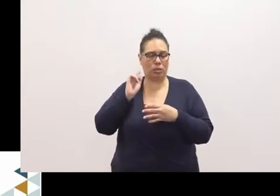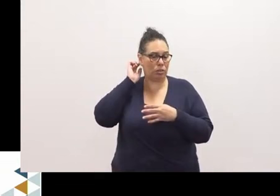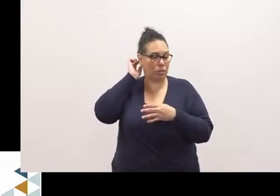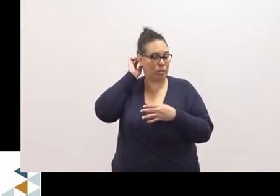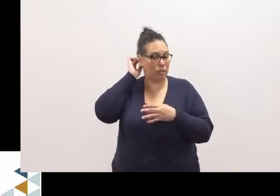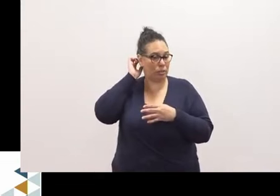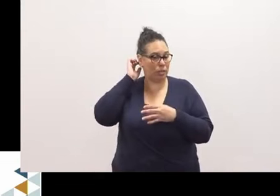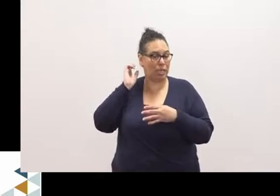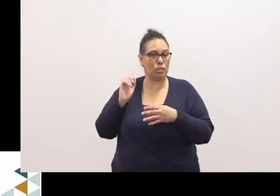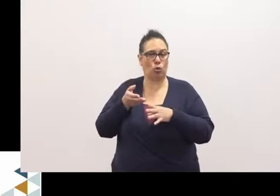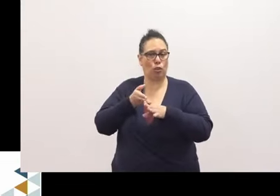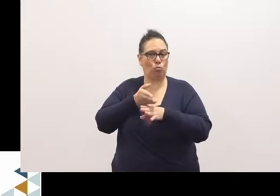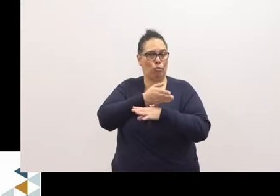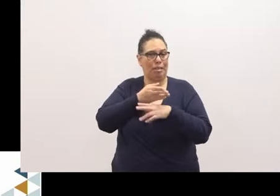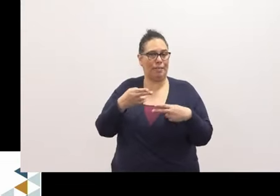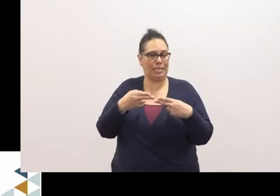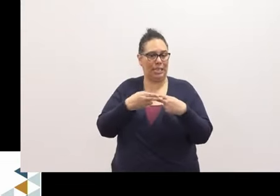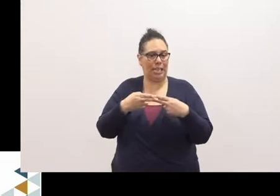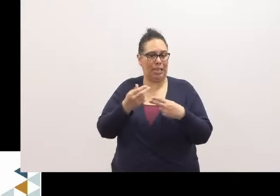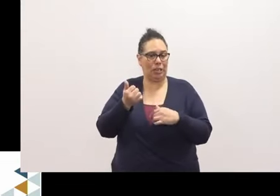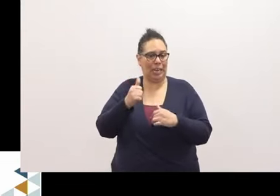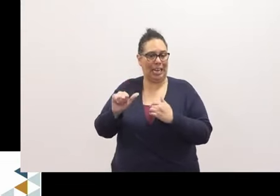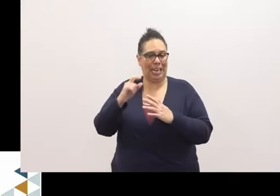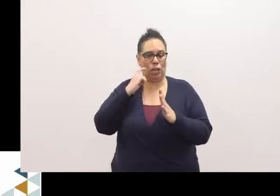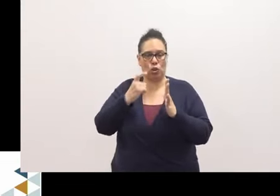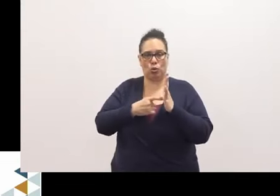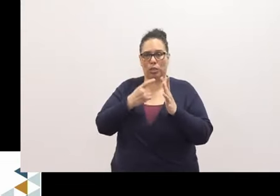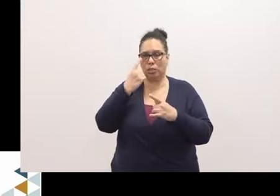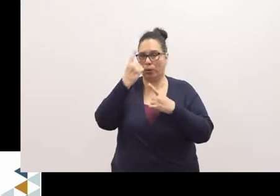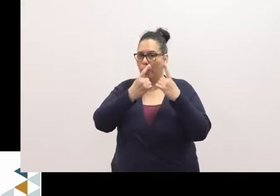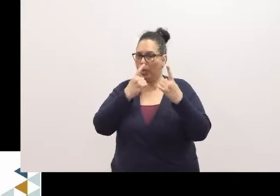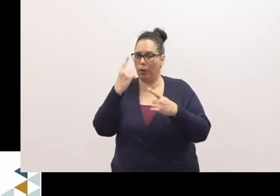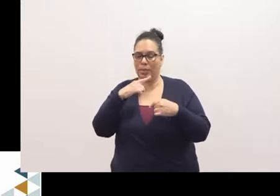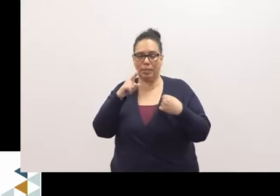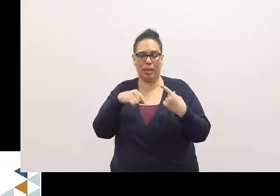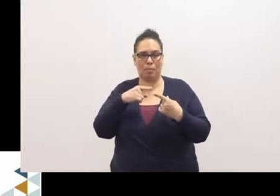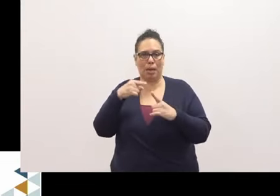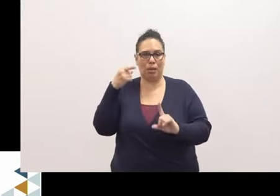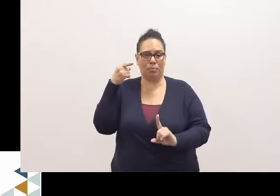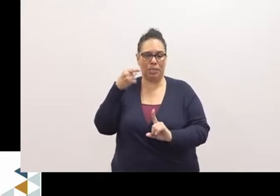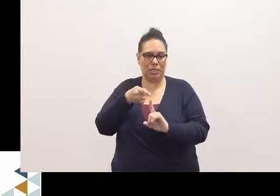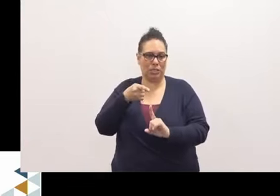the previous slide to see if there's any notice or wonderings about this